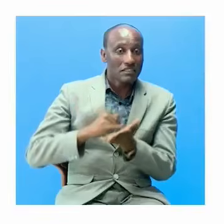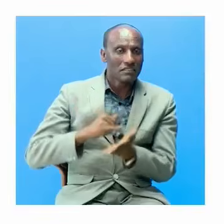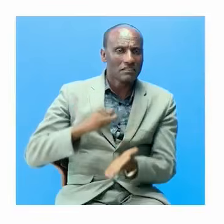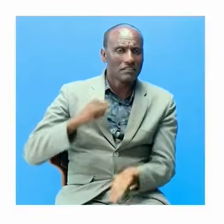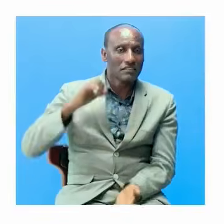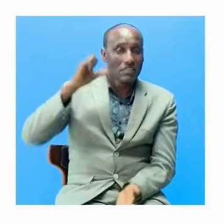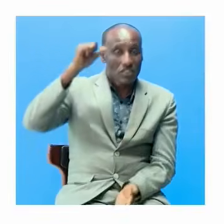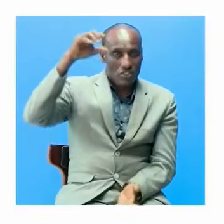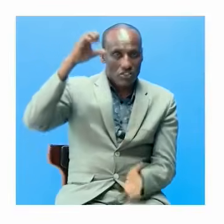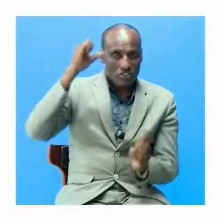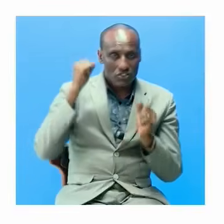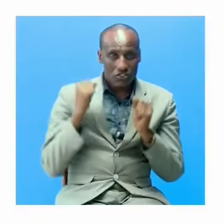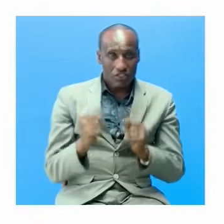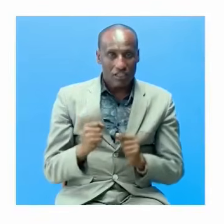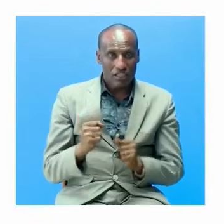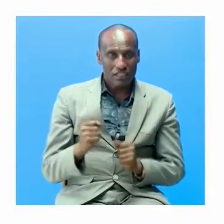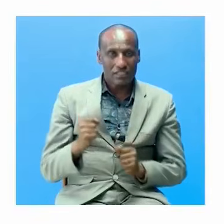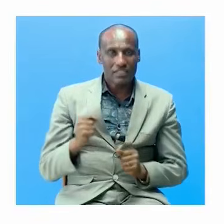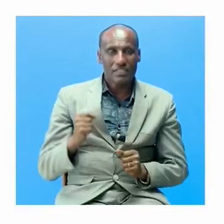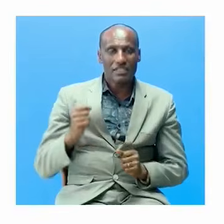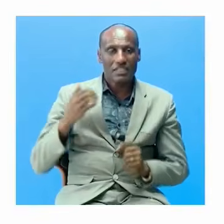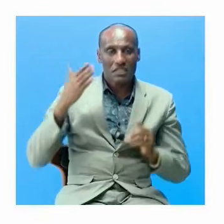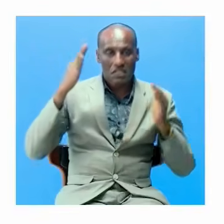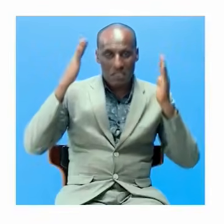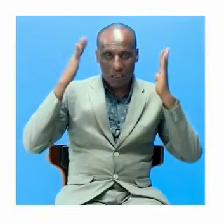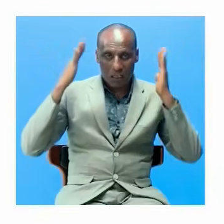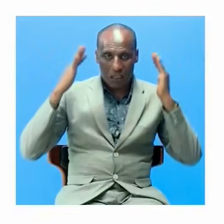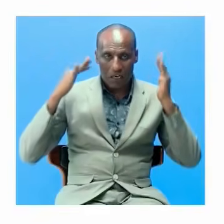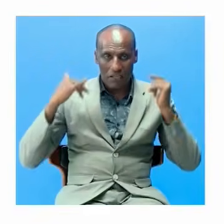says it shall rain,